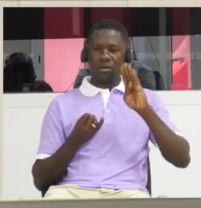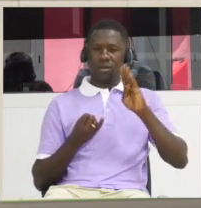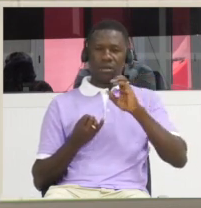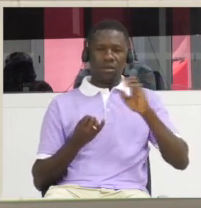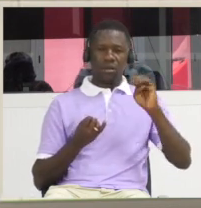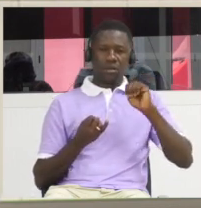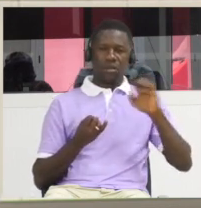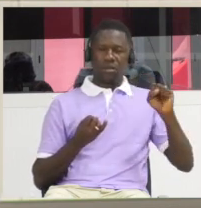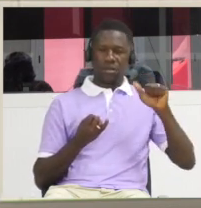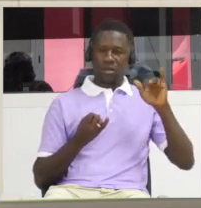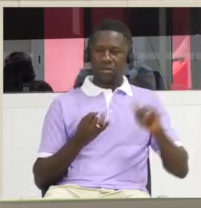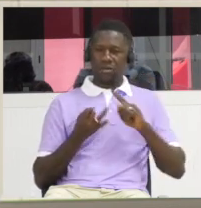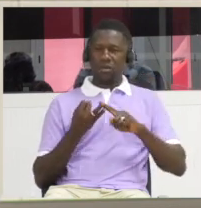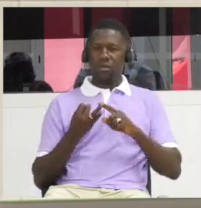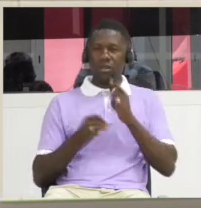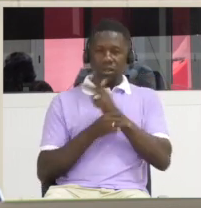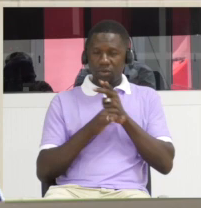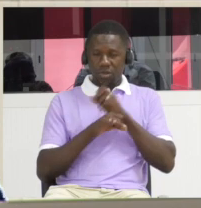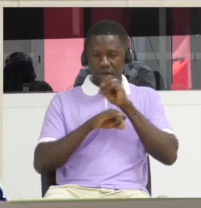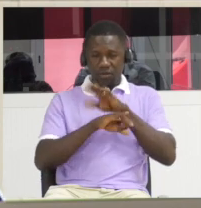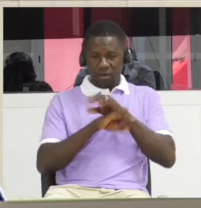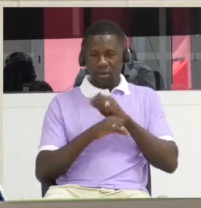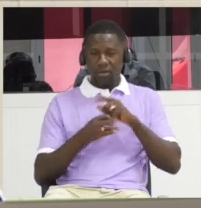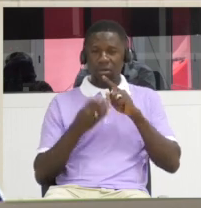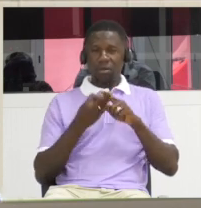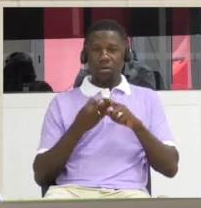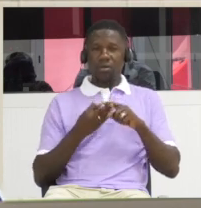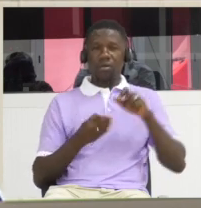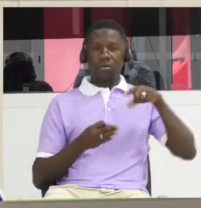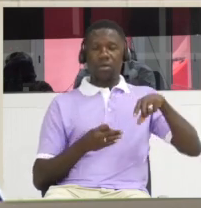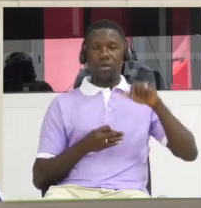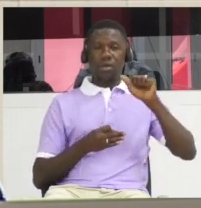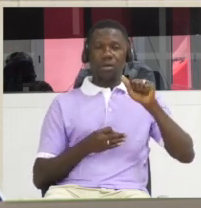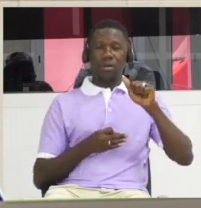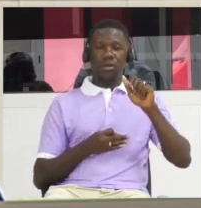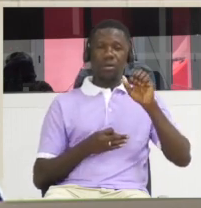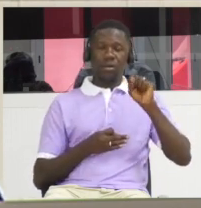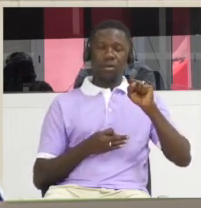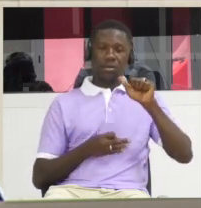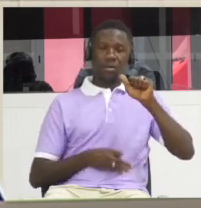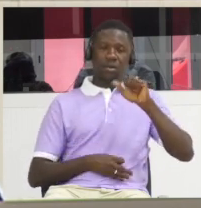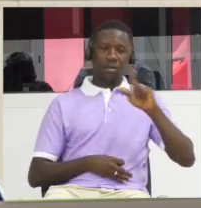the security advisor, and press, and Pasalajan. Four. Four, yeah. And